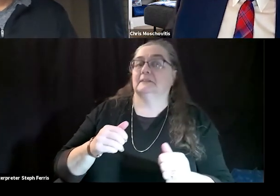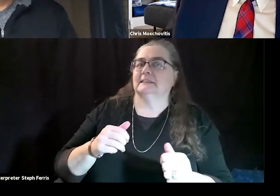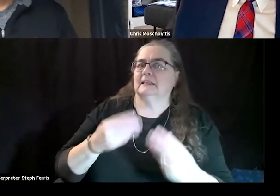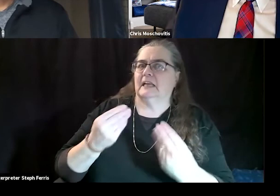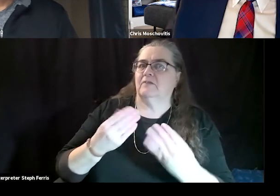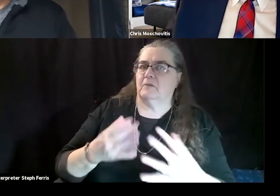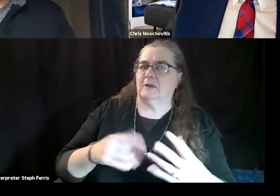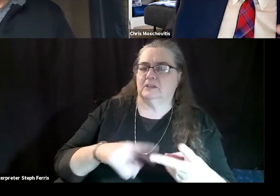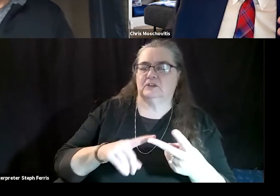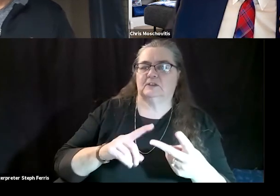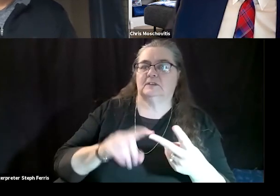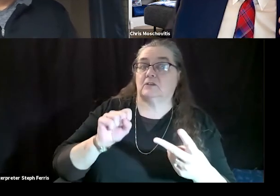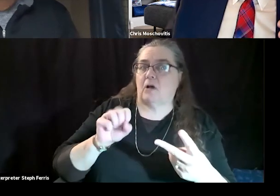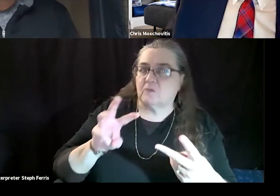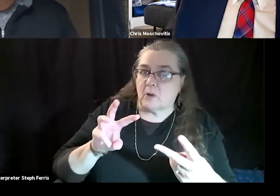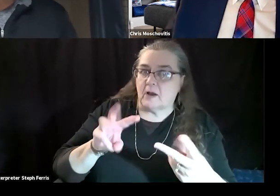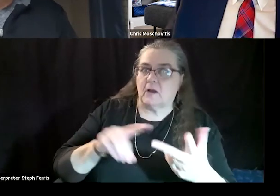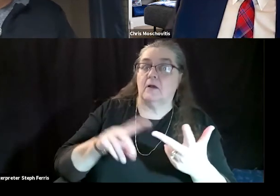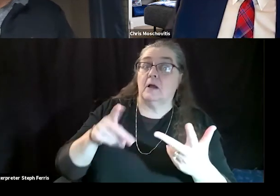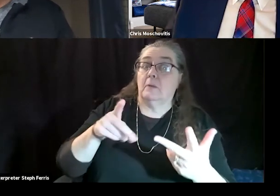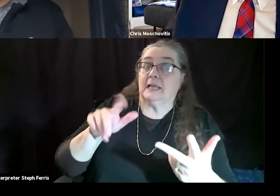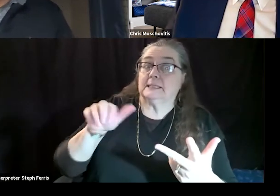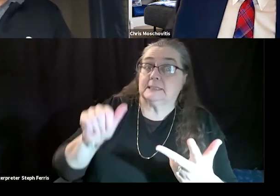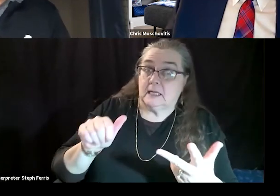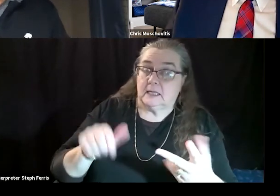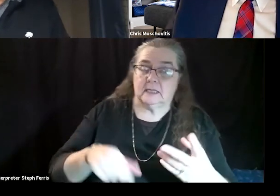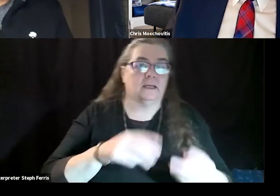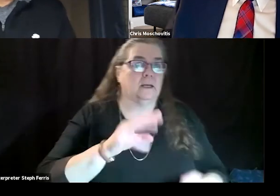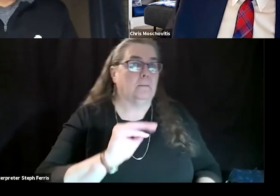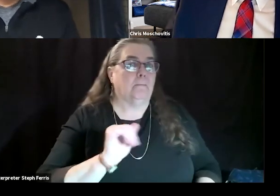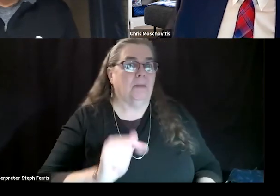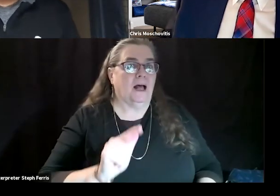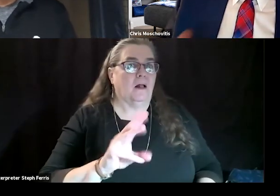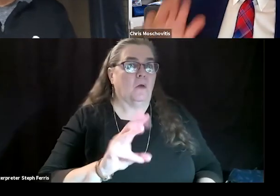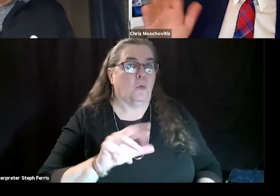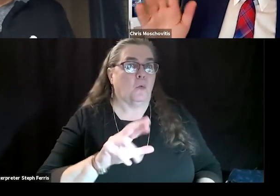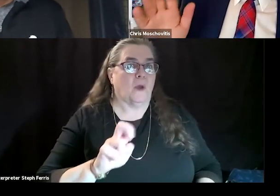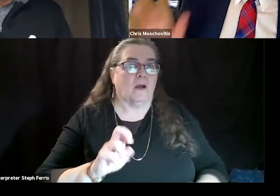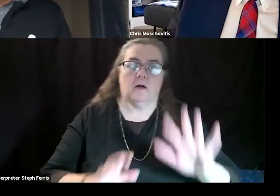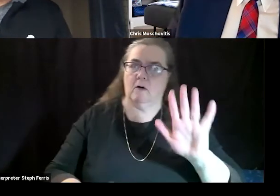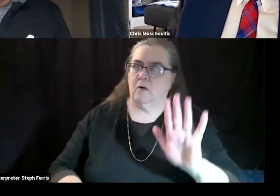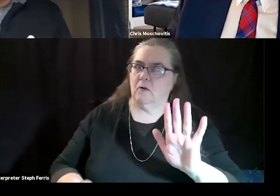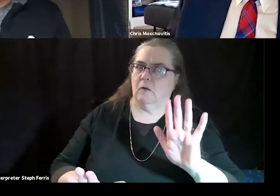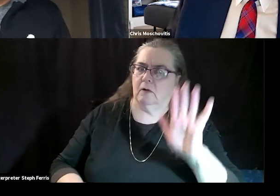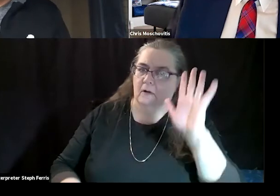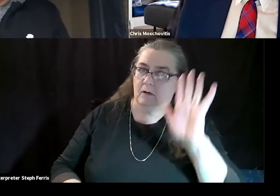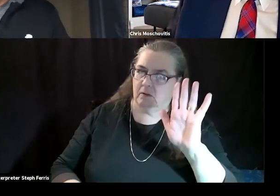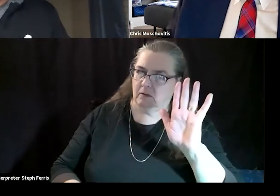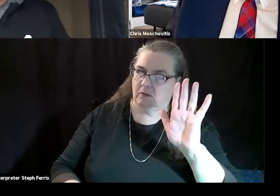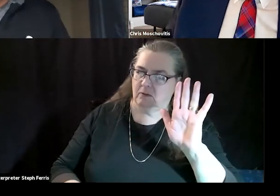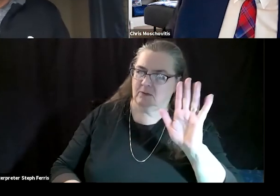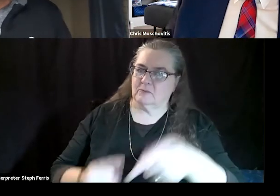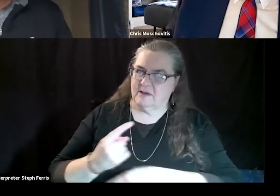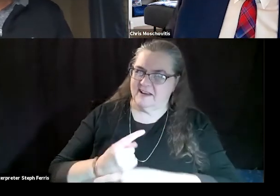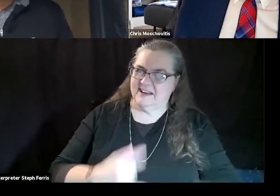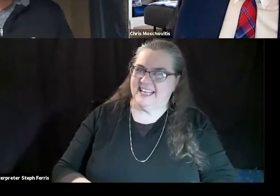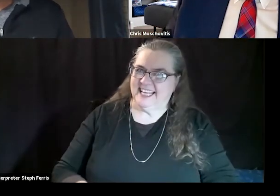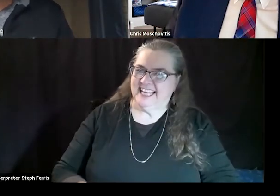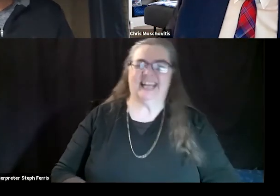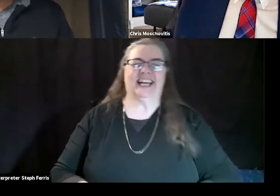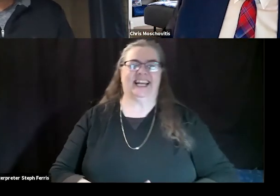pizza as a service. So malware as a service. Oh, that has existed for a while